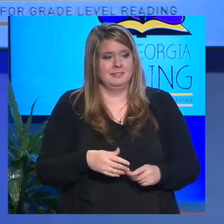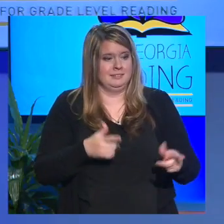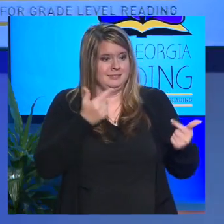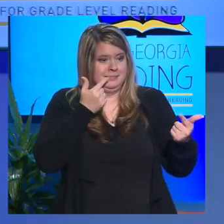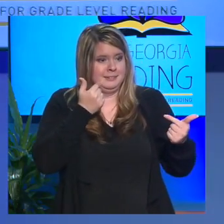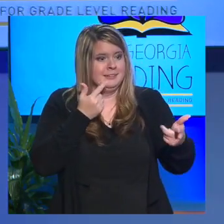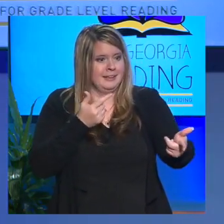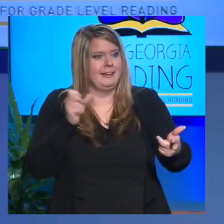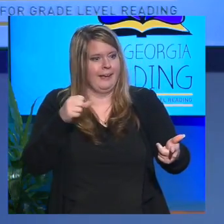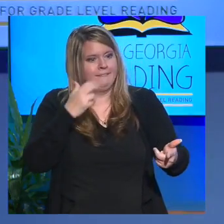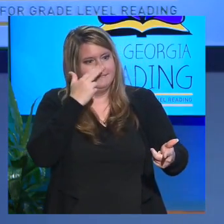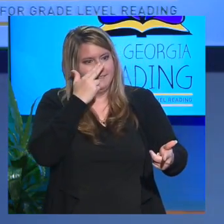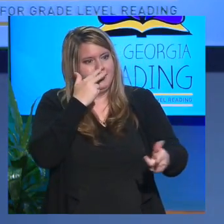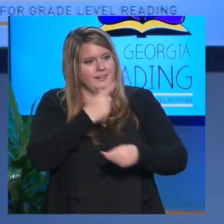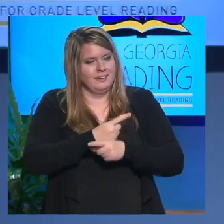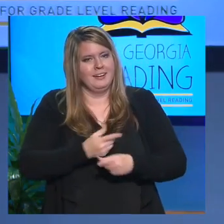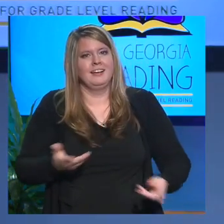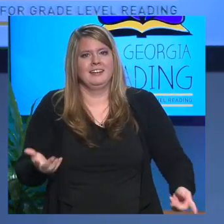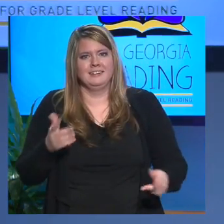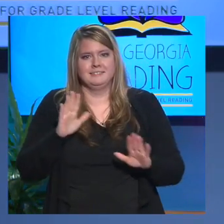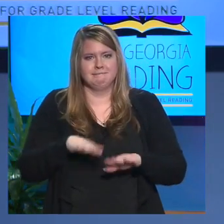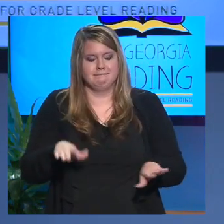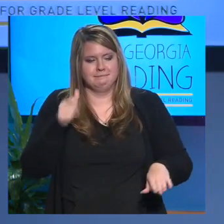Yeah, funny to you, kid.